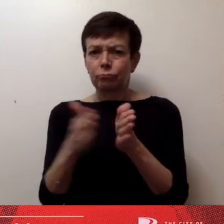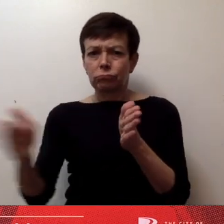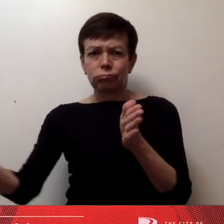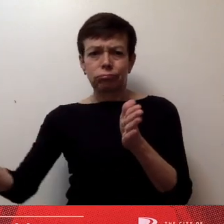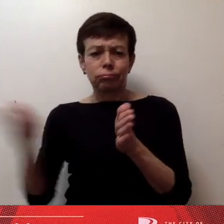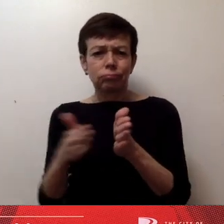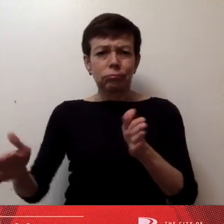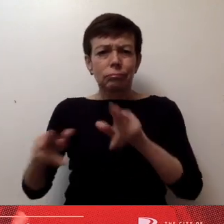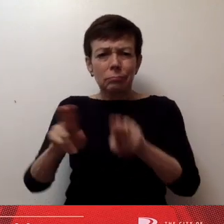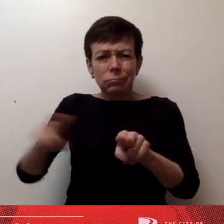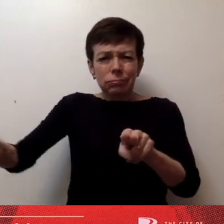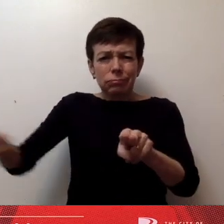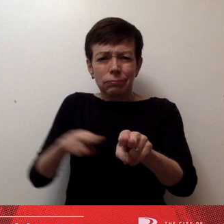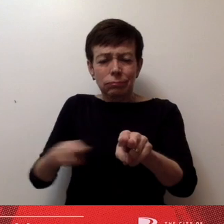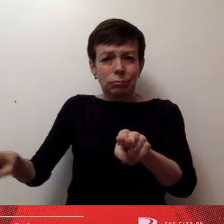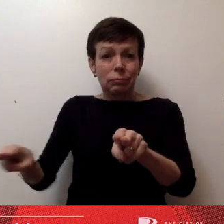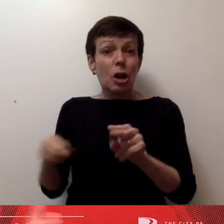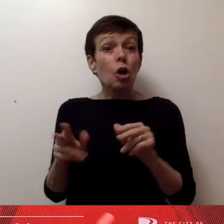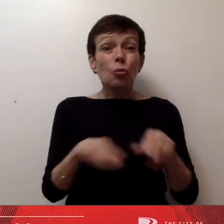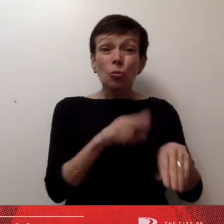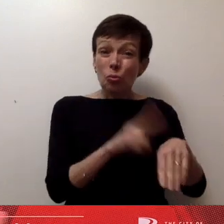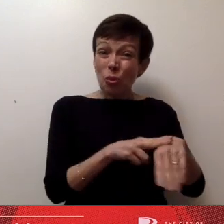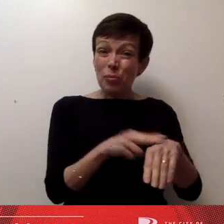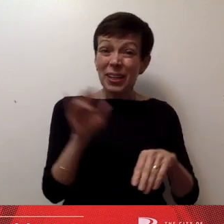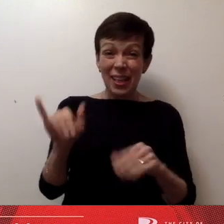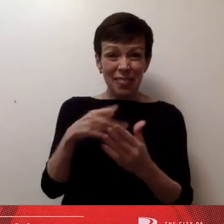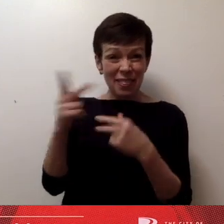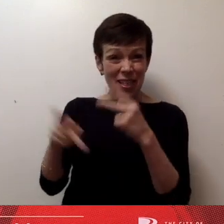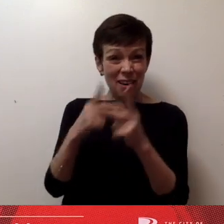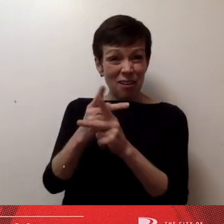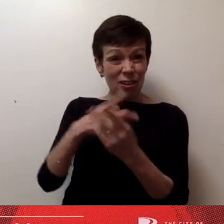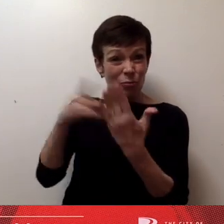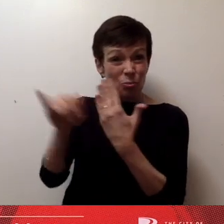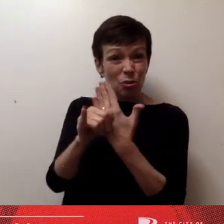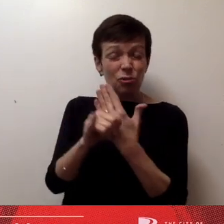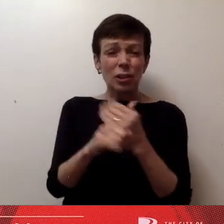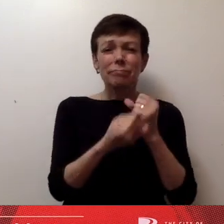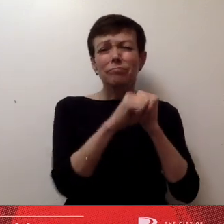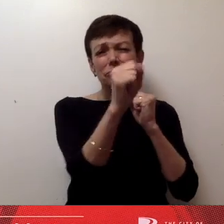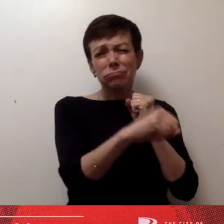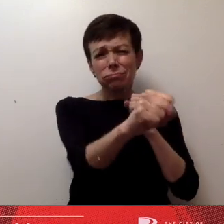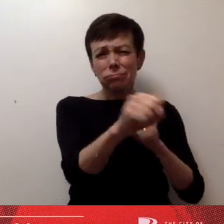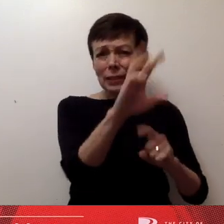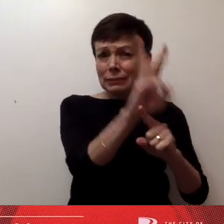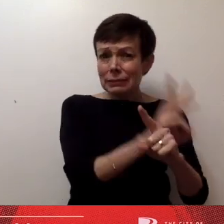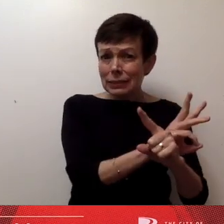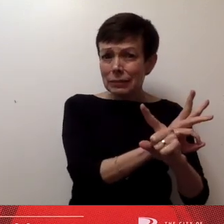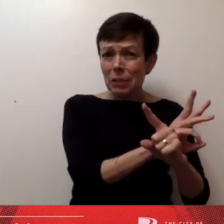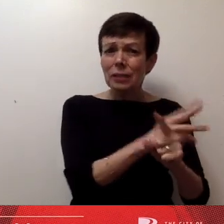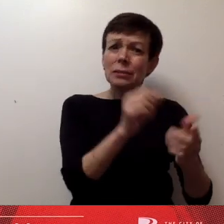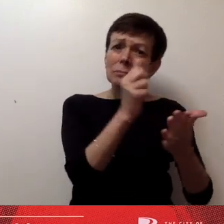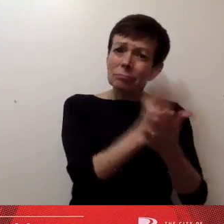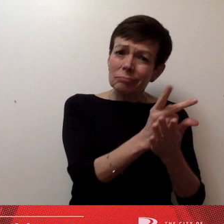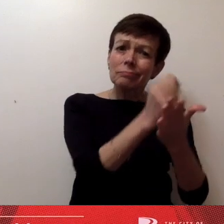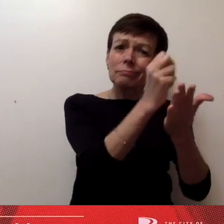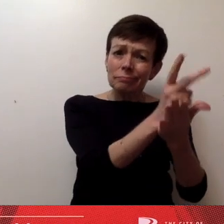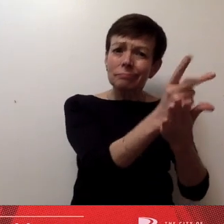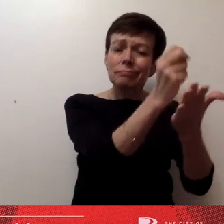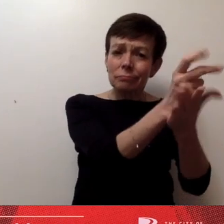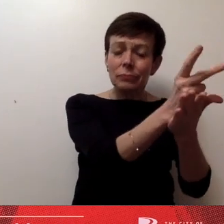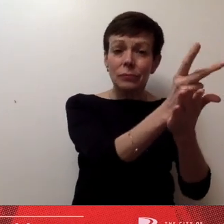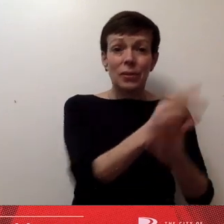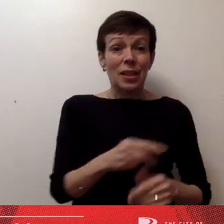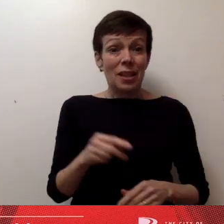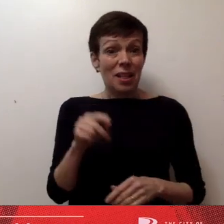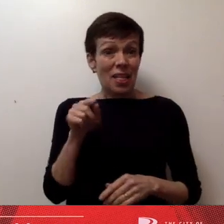about 6 months for it to come through completion by the time it went through all of the processes. Our emergency operations team was able to